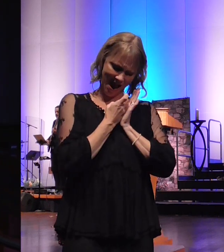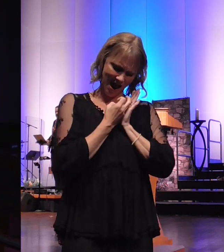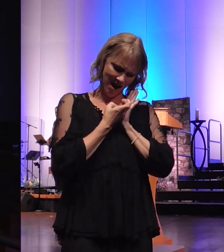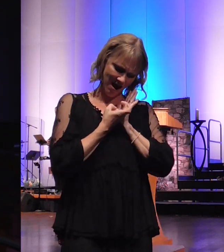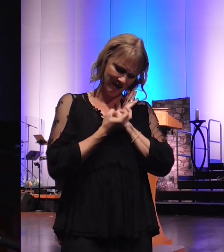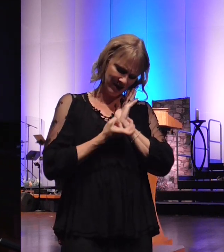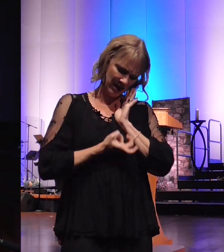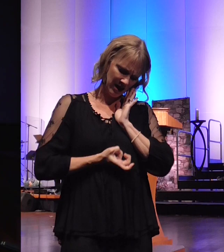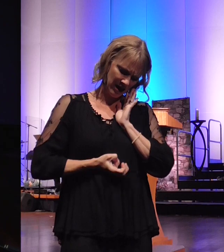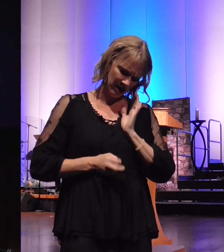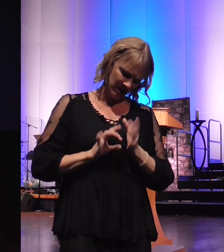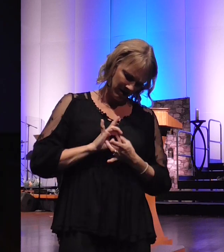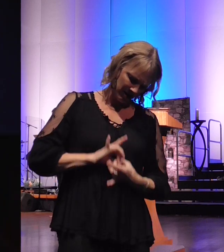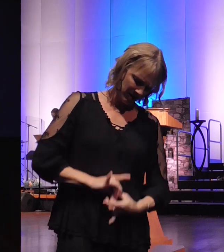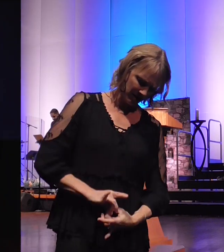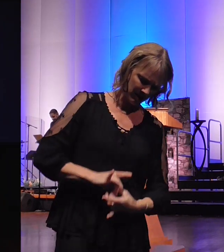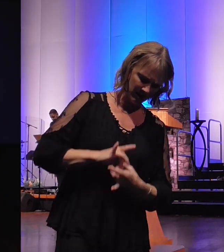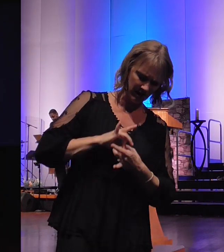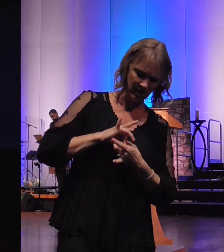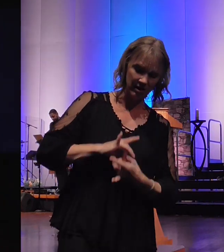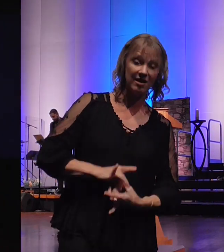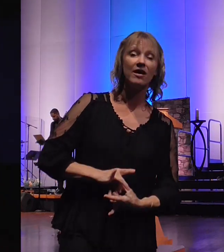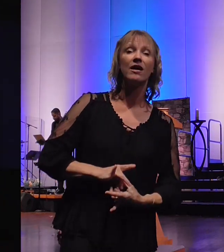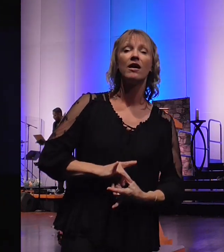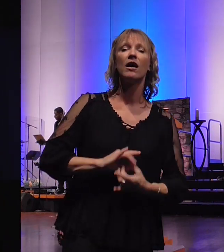I'm diving in.